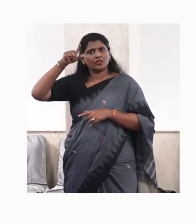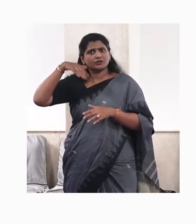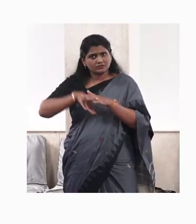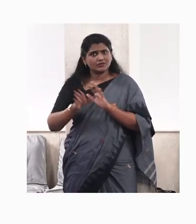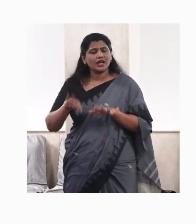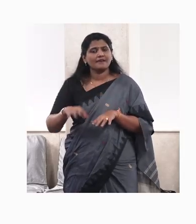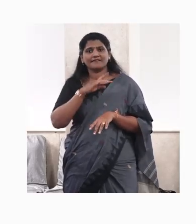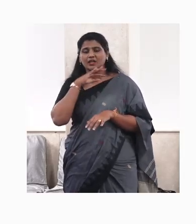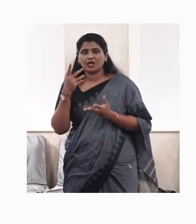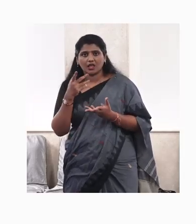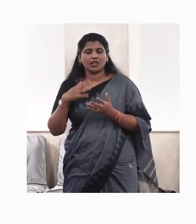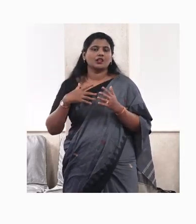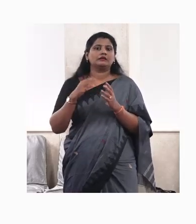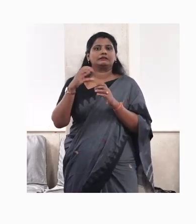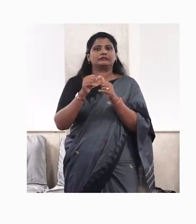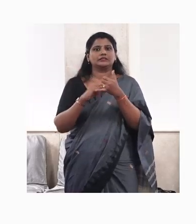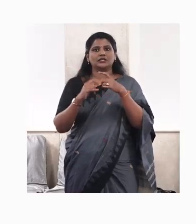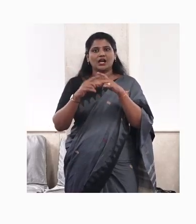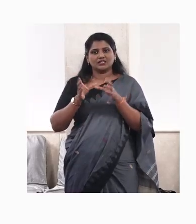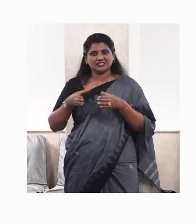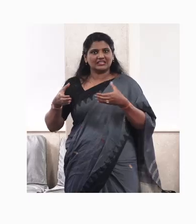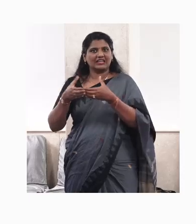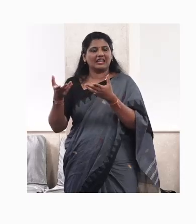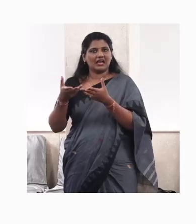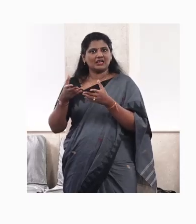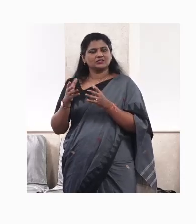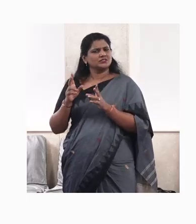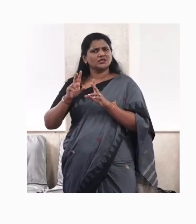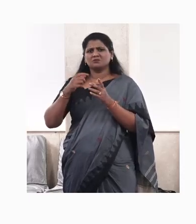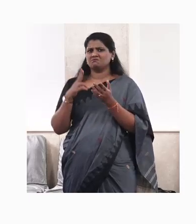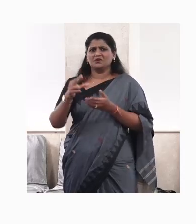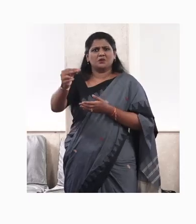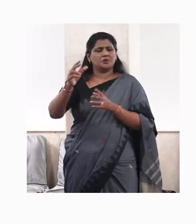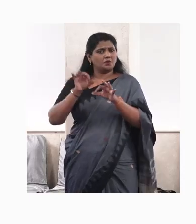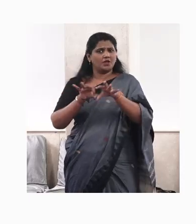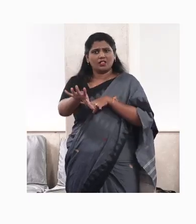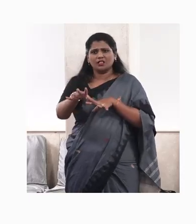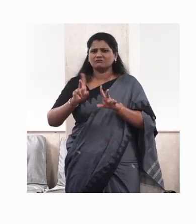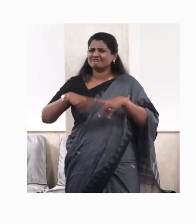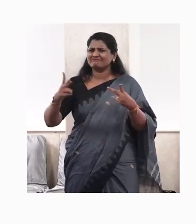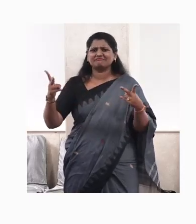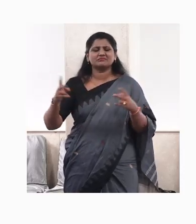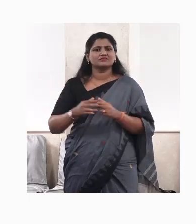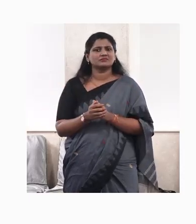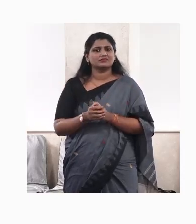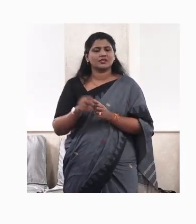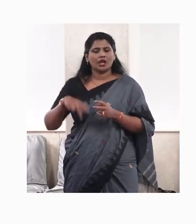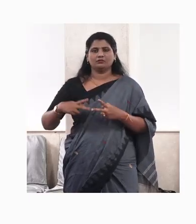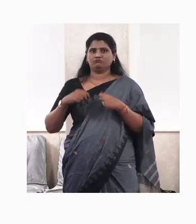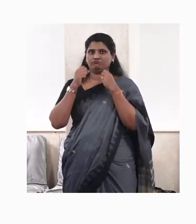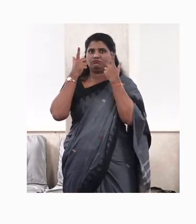of color, there's so much of caste, there's so much of class, there's rural, urban, all kinds of divides. So I was also amazed with Vijay's